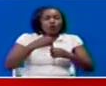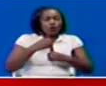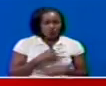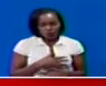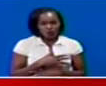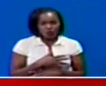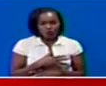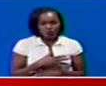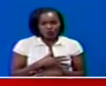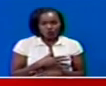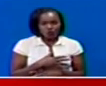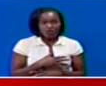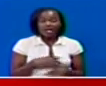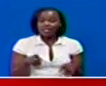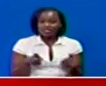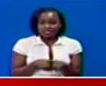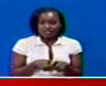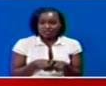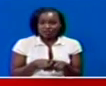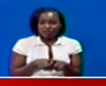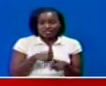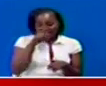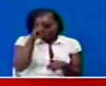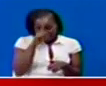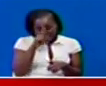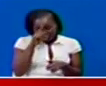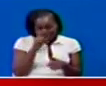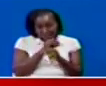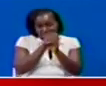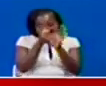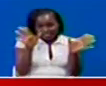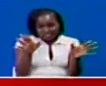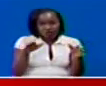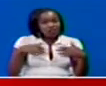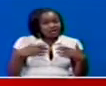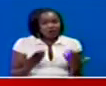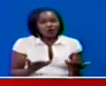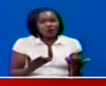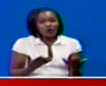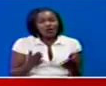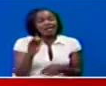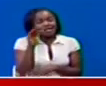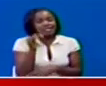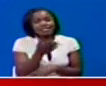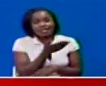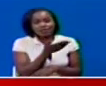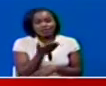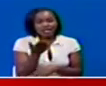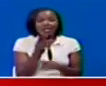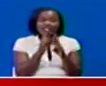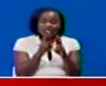We have been firm and clear in the manner in which we have examined and analyzed the